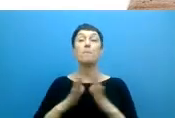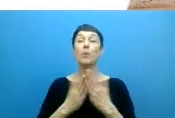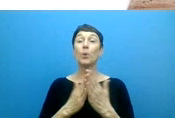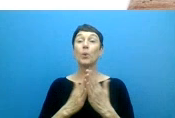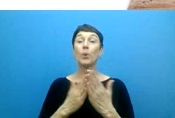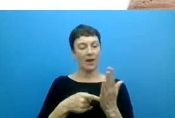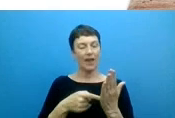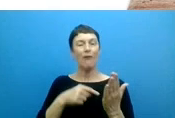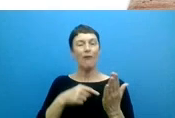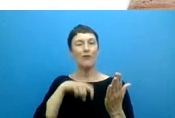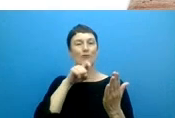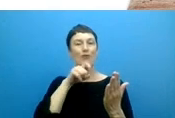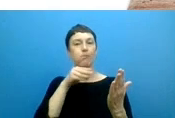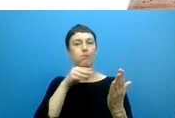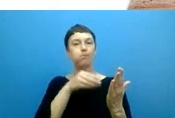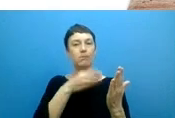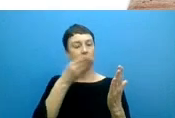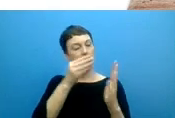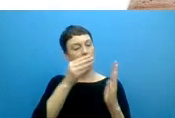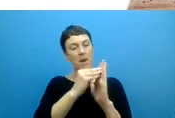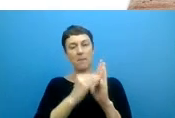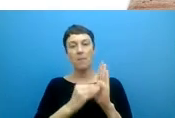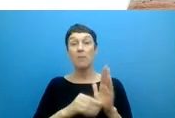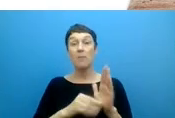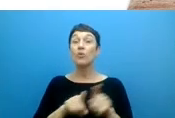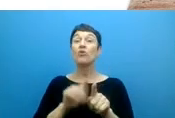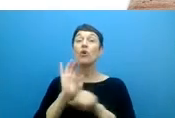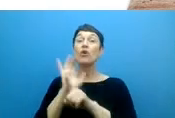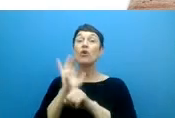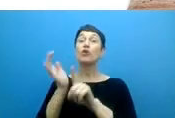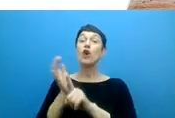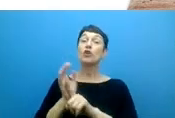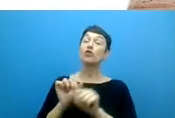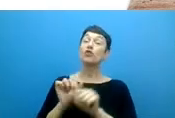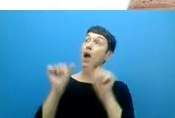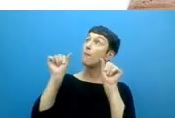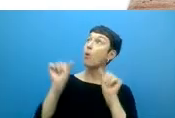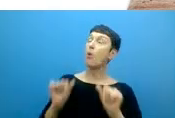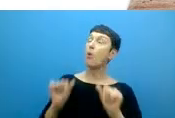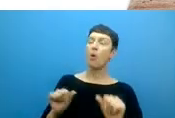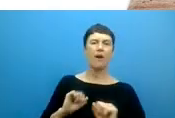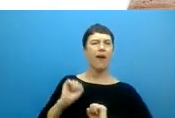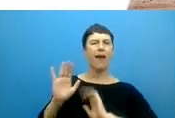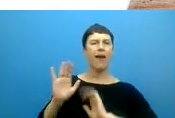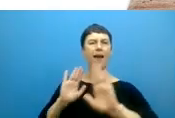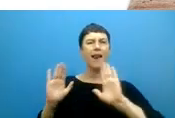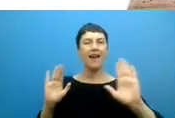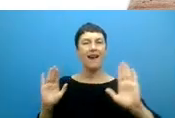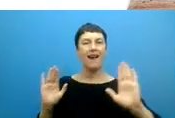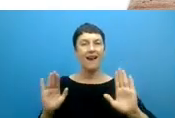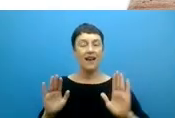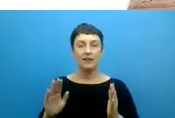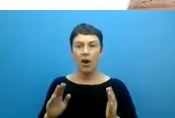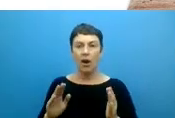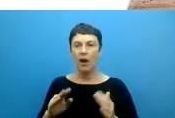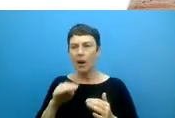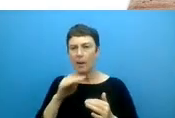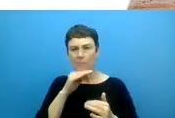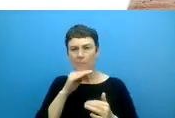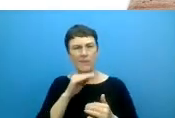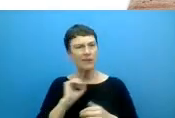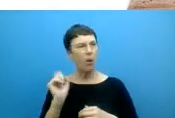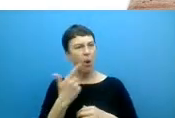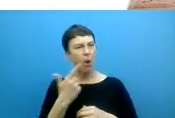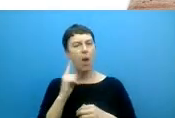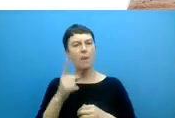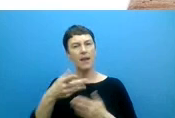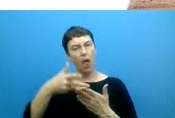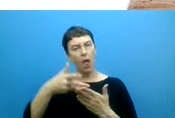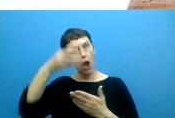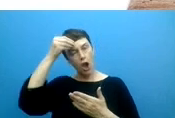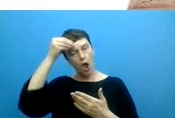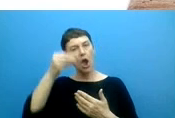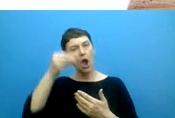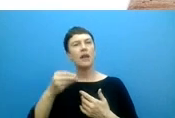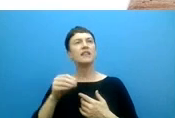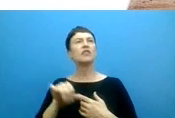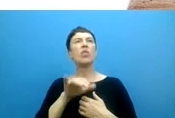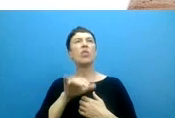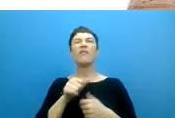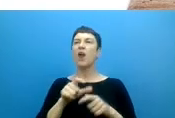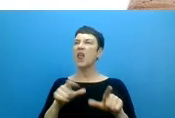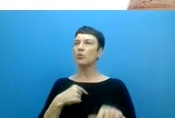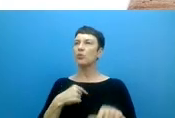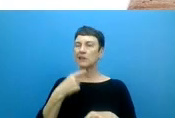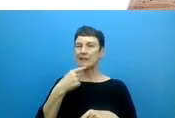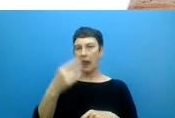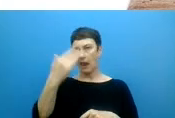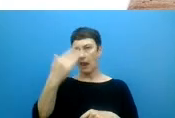we also later on put it on the culture board so that the rest of the house could also just learn what are the other greetings in South African languages. Because we really want to honor language